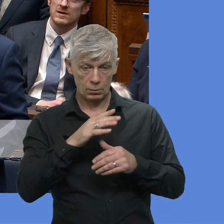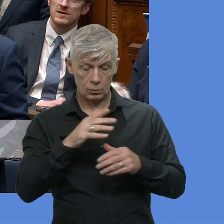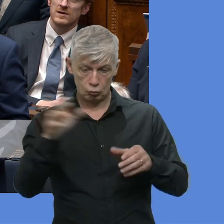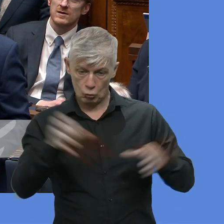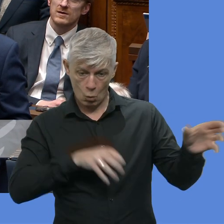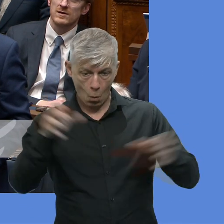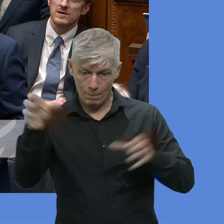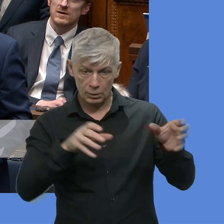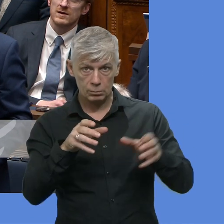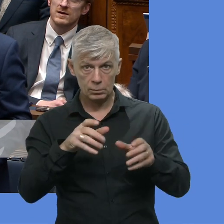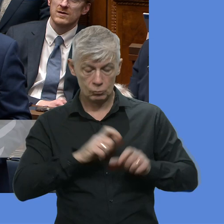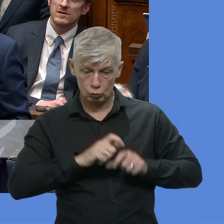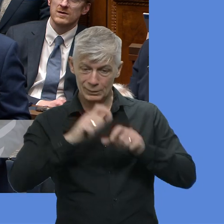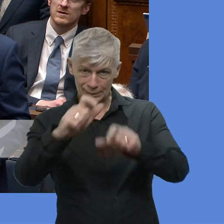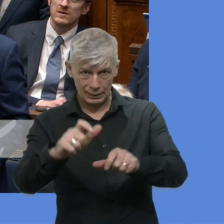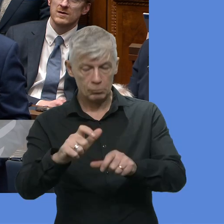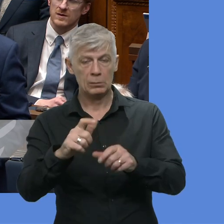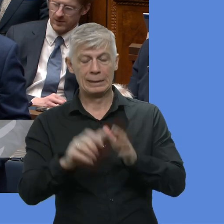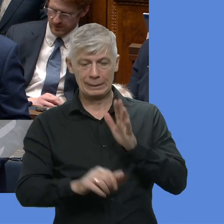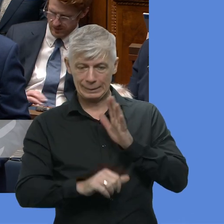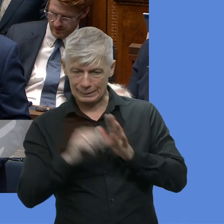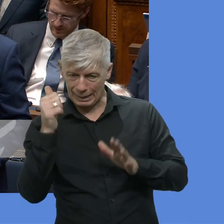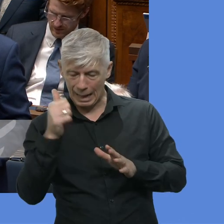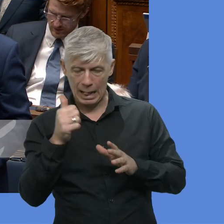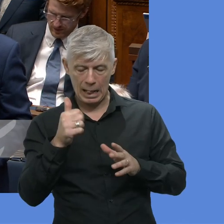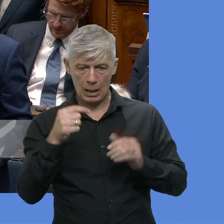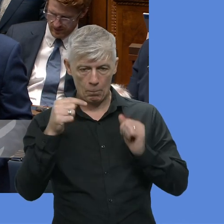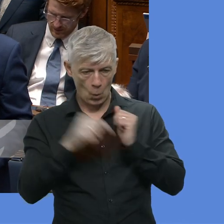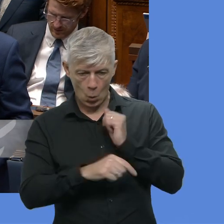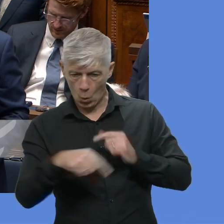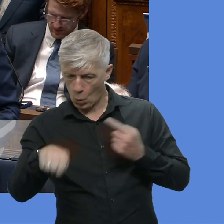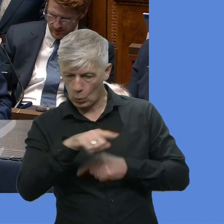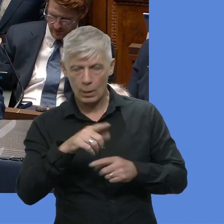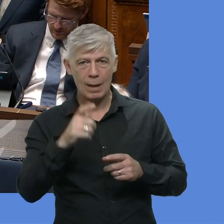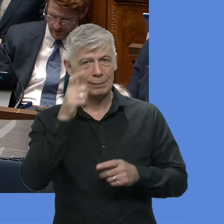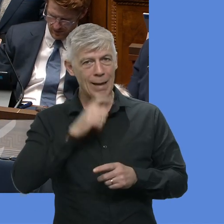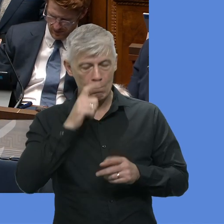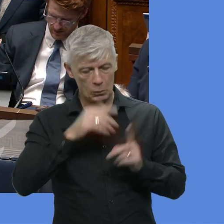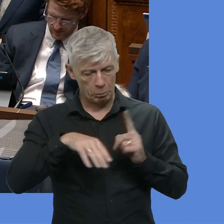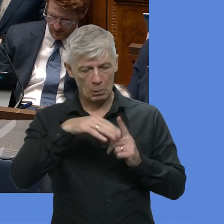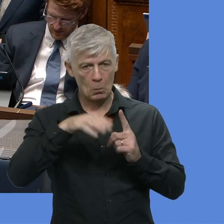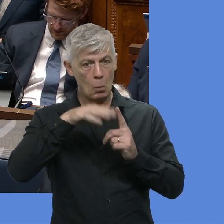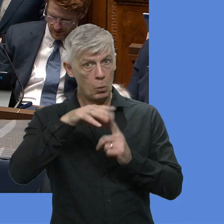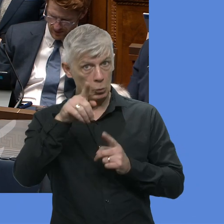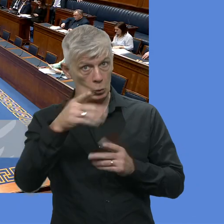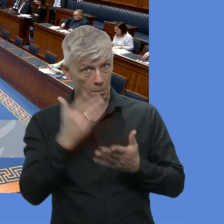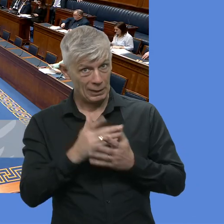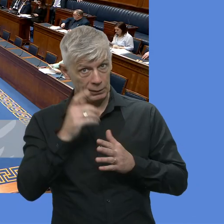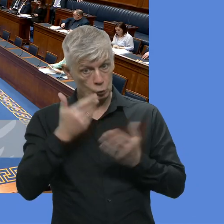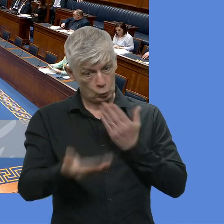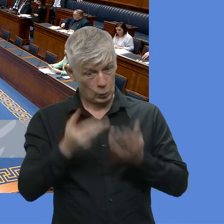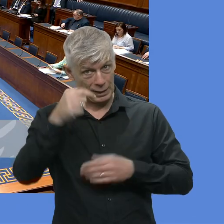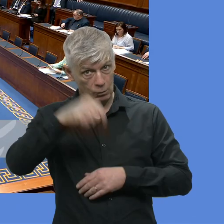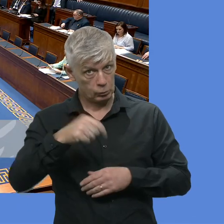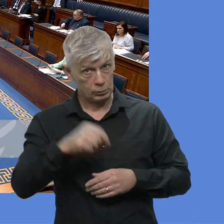and retention problems, consequent skill set deficit, and significant number of temporary promotions currently being experienced? Thank